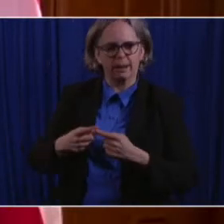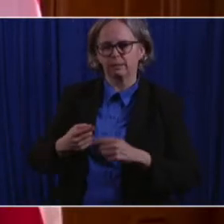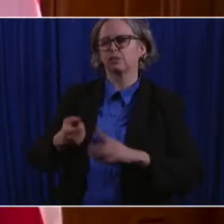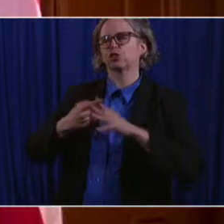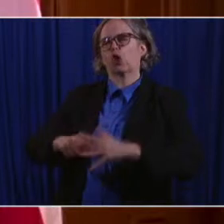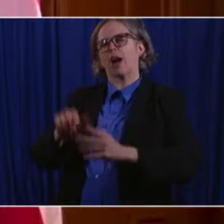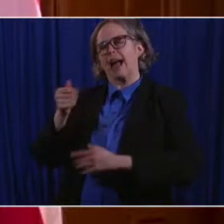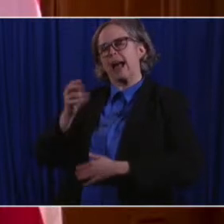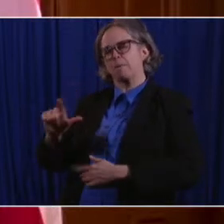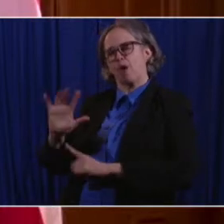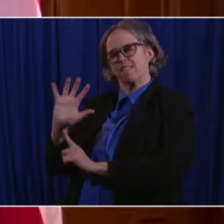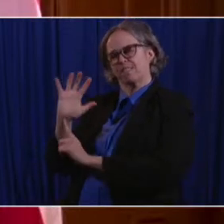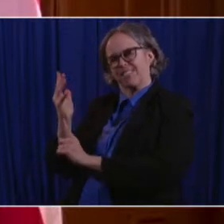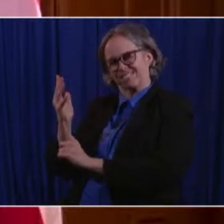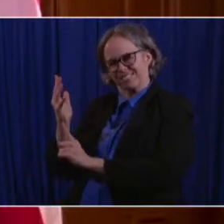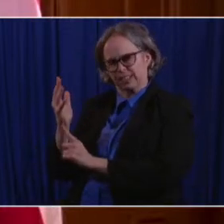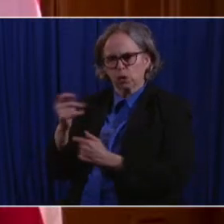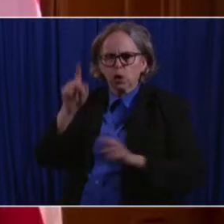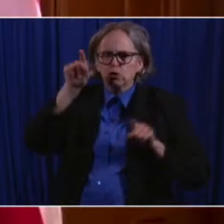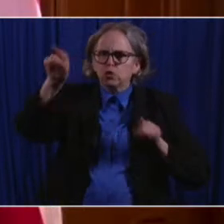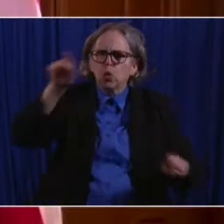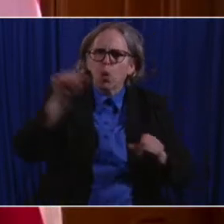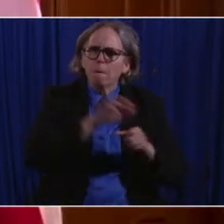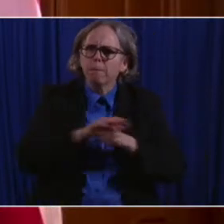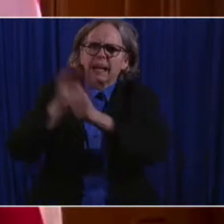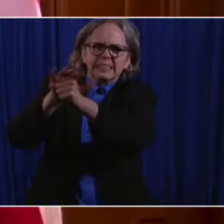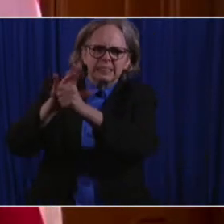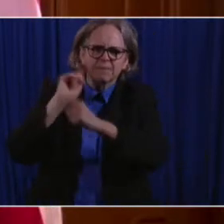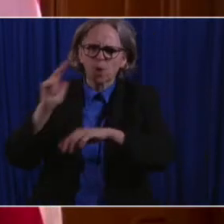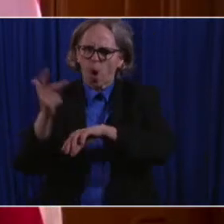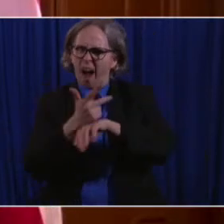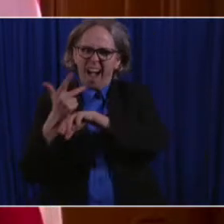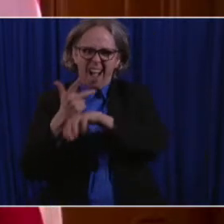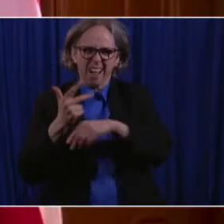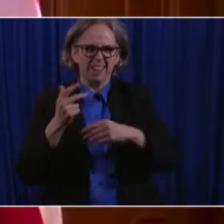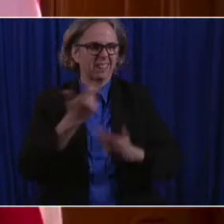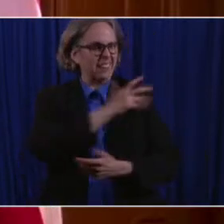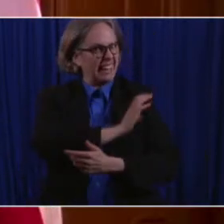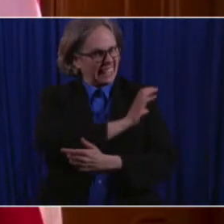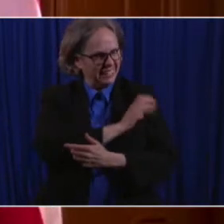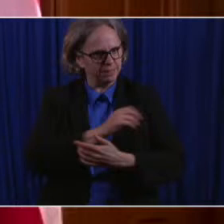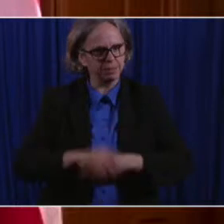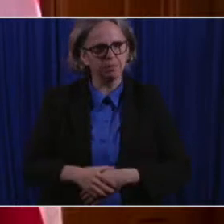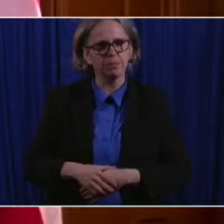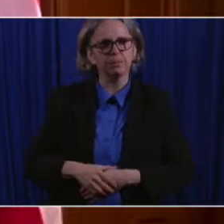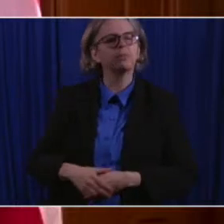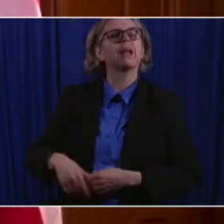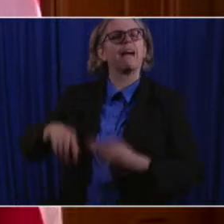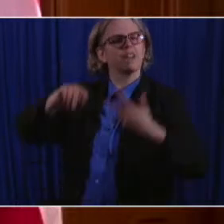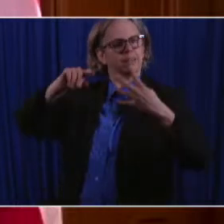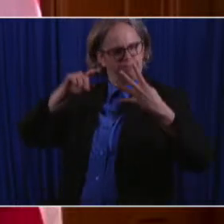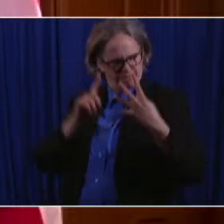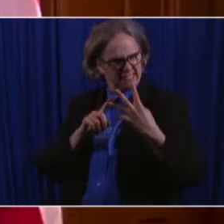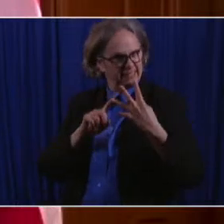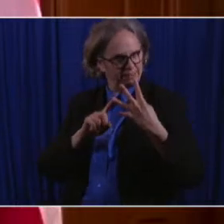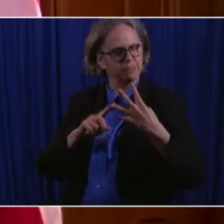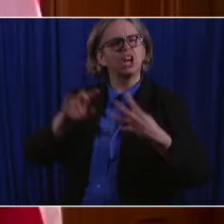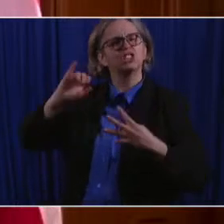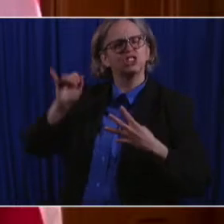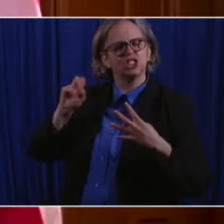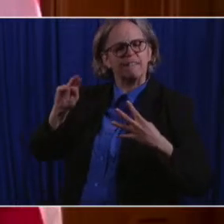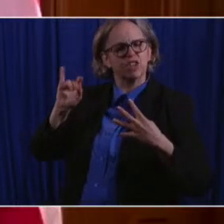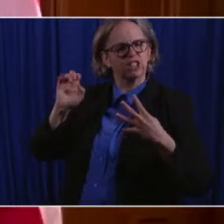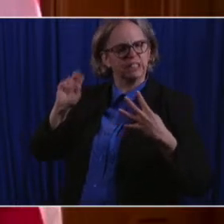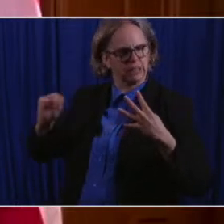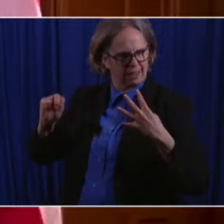one based in Jefferson County, one based in Richland County, and they'll be traveling to surrounding communities to